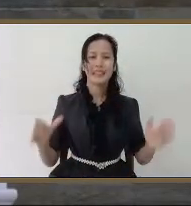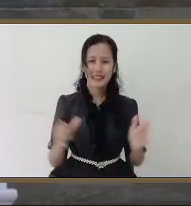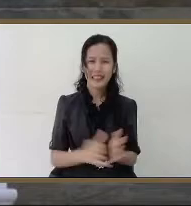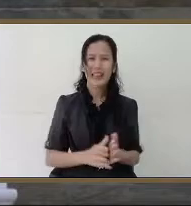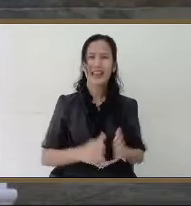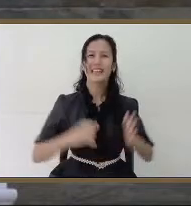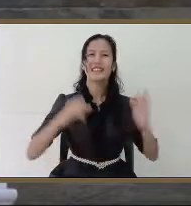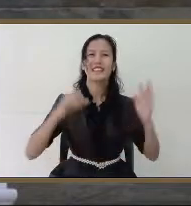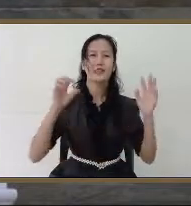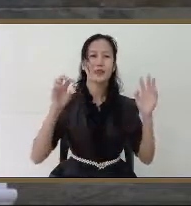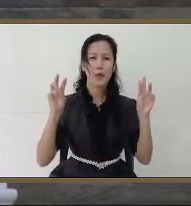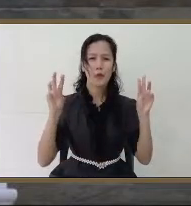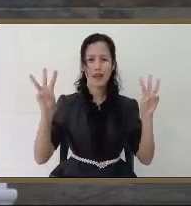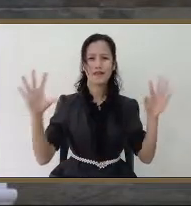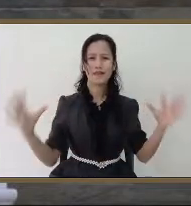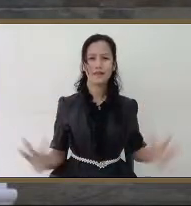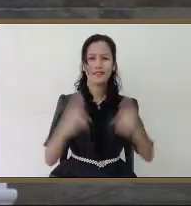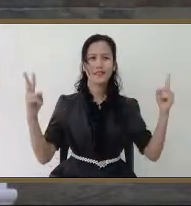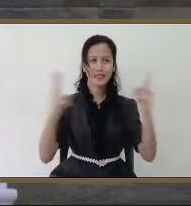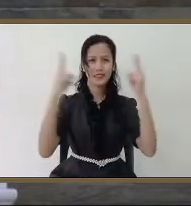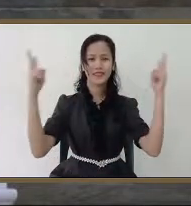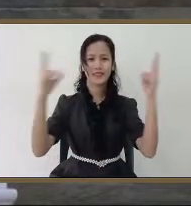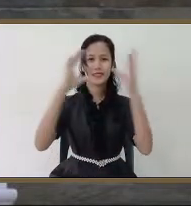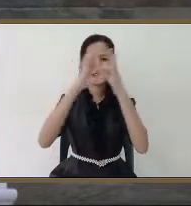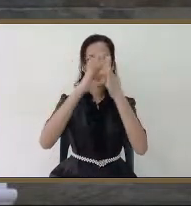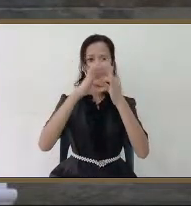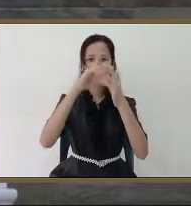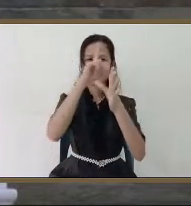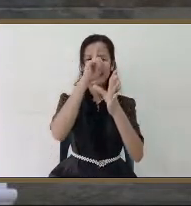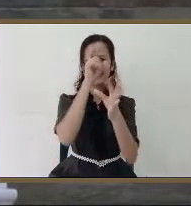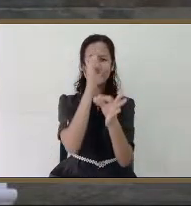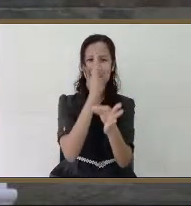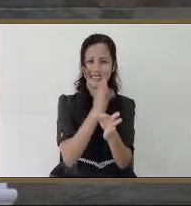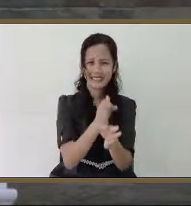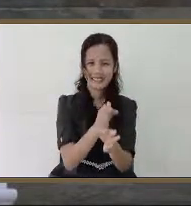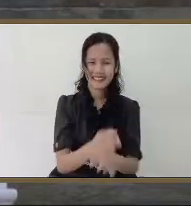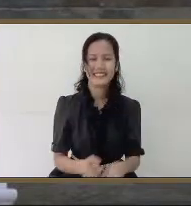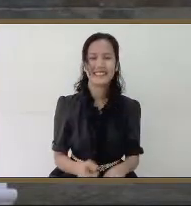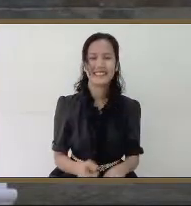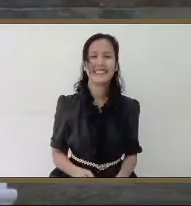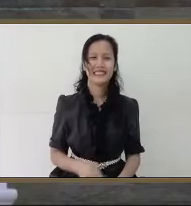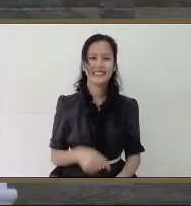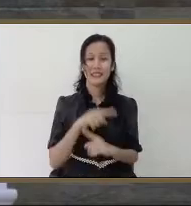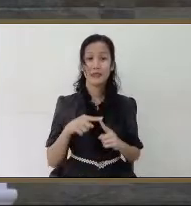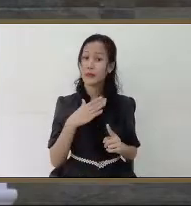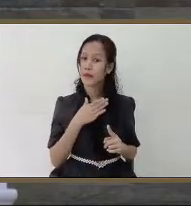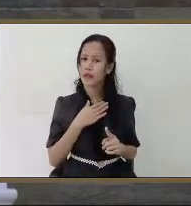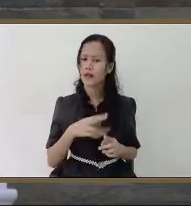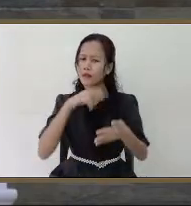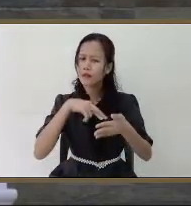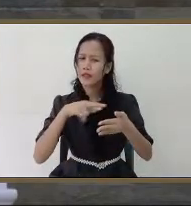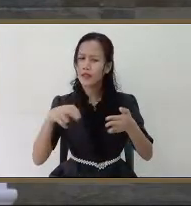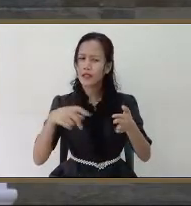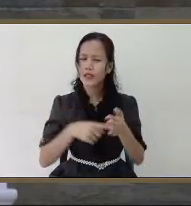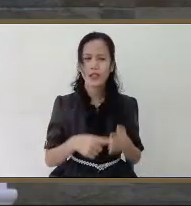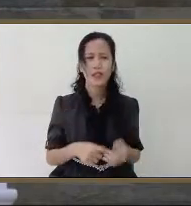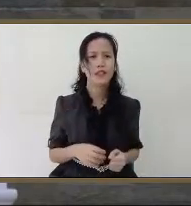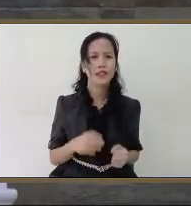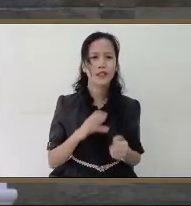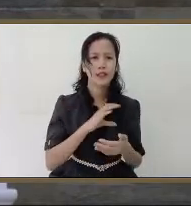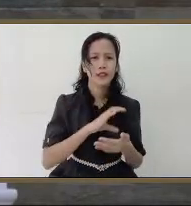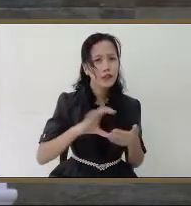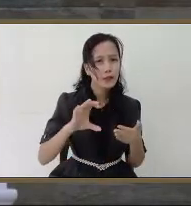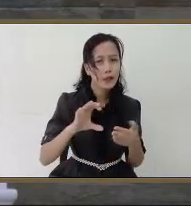po ito. Actually, sabi ko nga kagabi, habang binabasa ko po ulit ito, sabi ko mismo ako ay personally